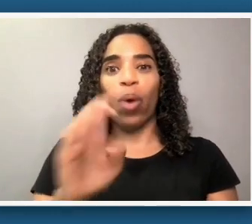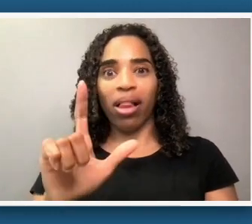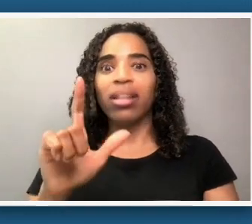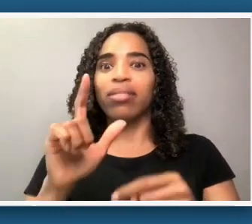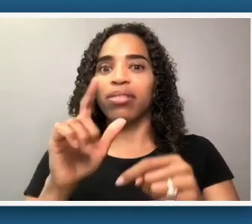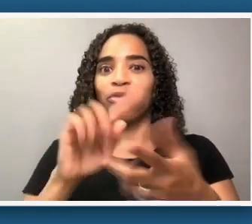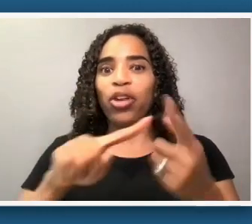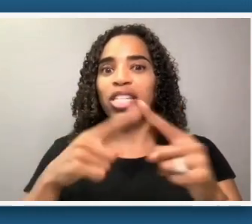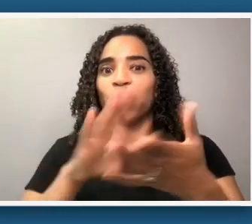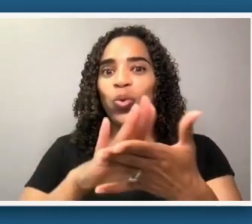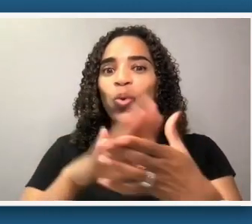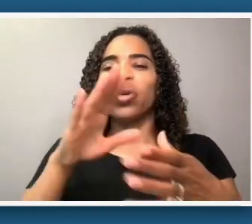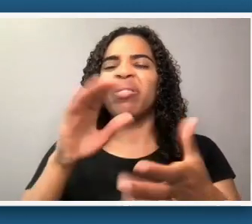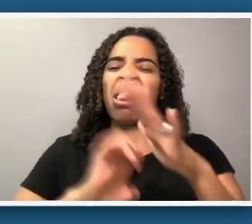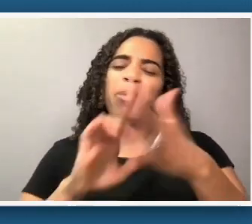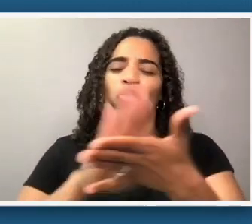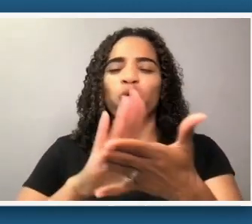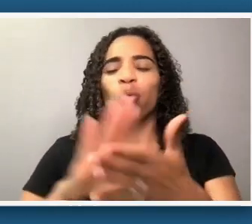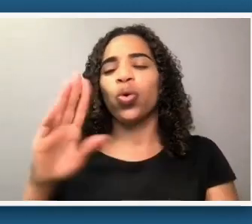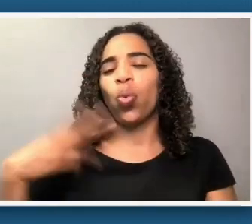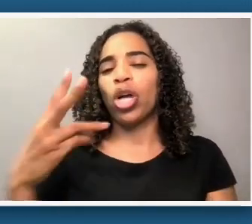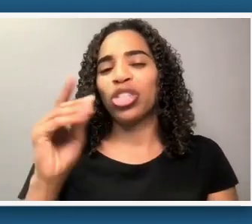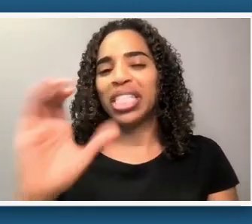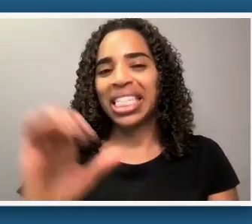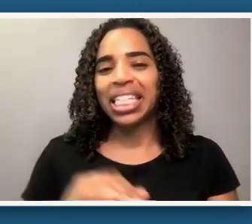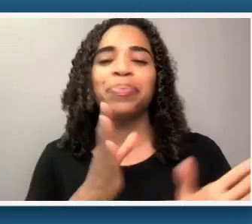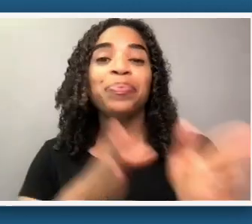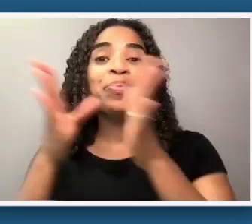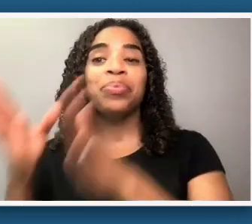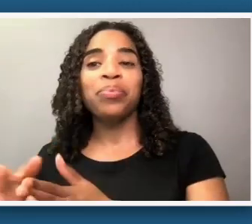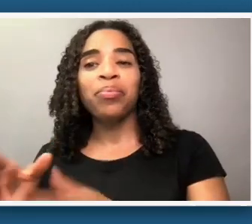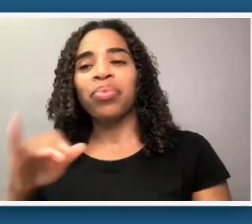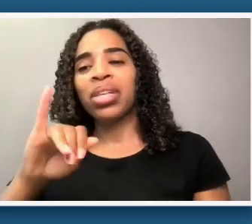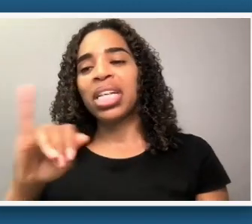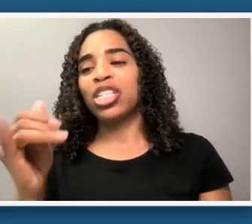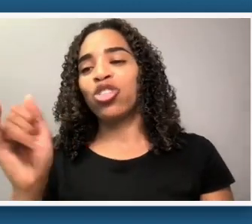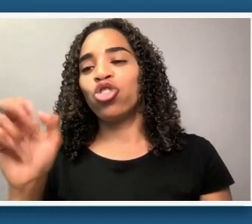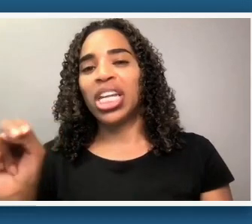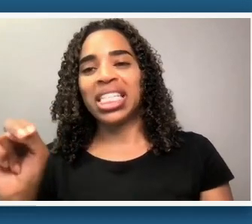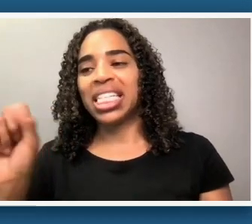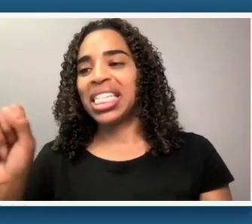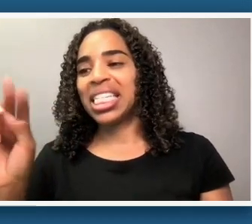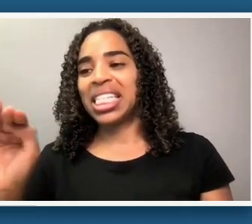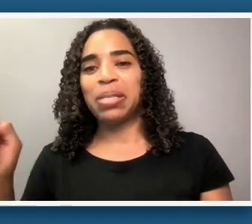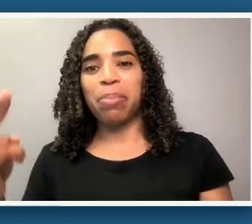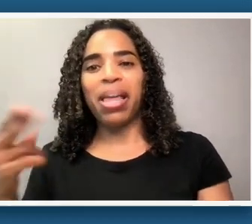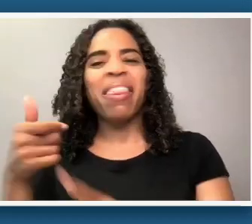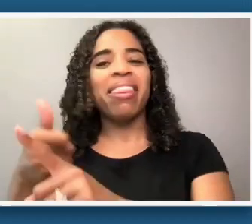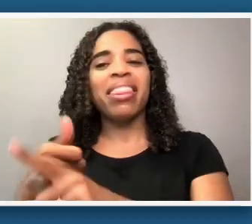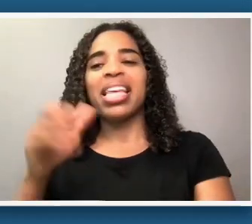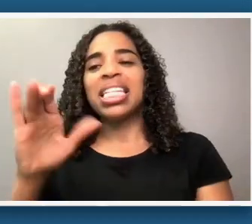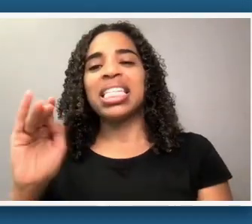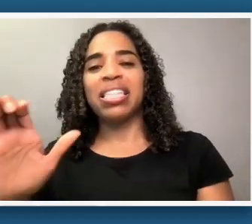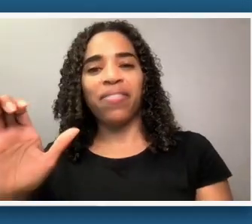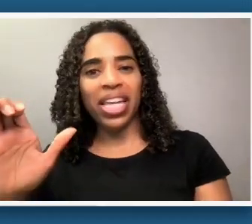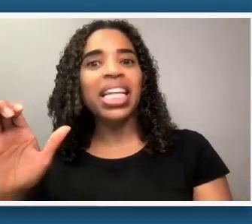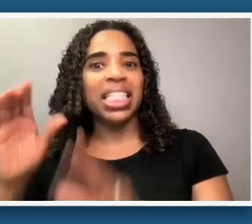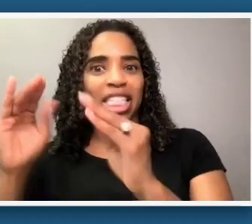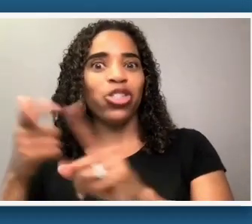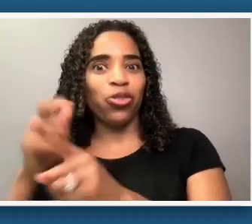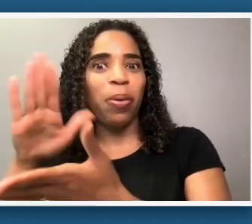in Washington, D.C. And we're also joined by Jason Smith, who is a civics teacher at Avonworth Middle